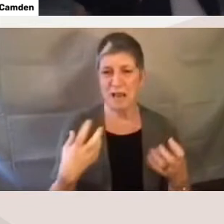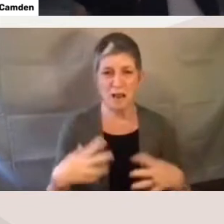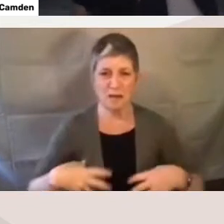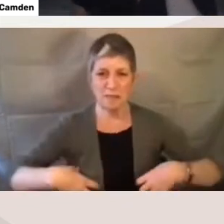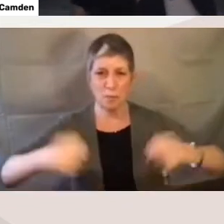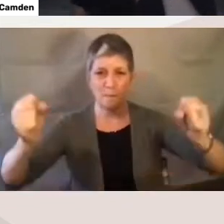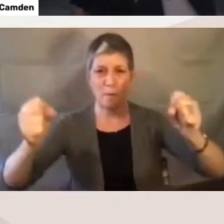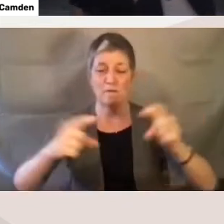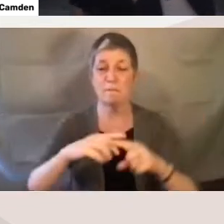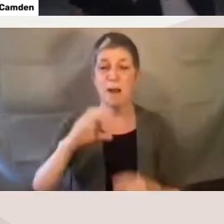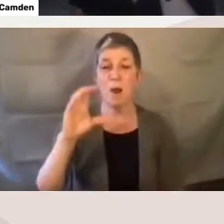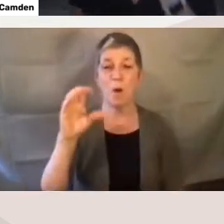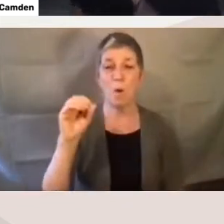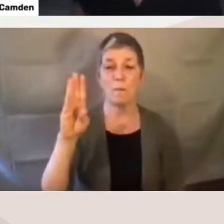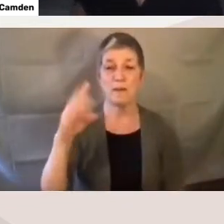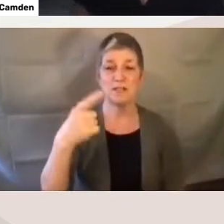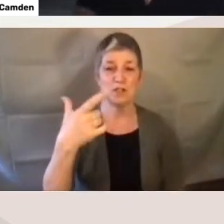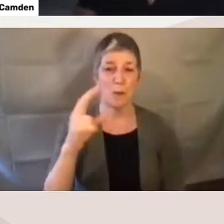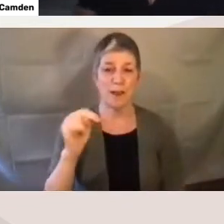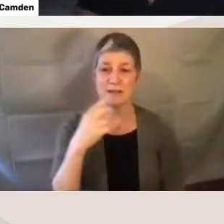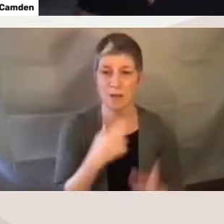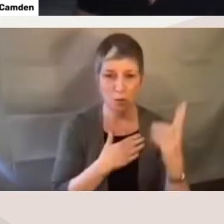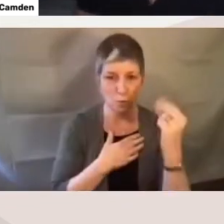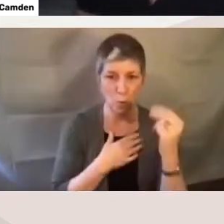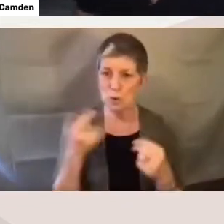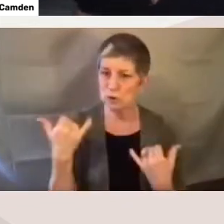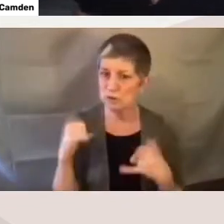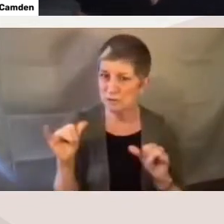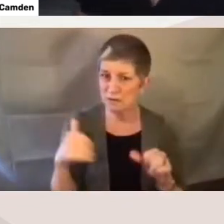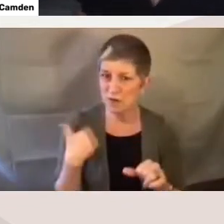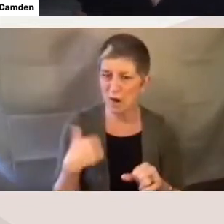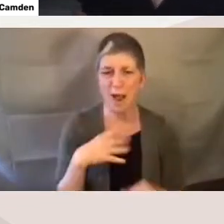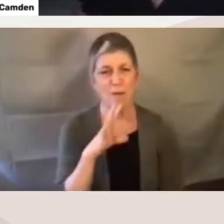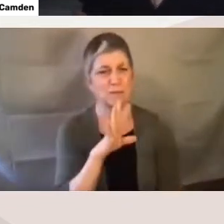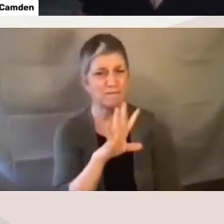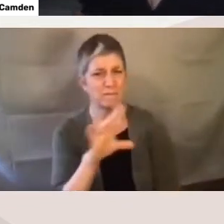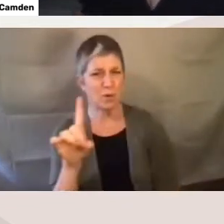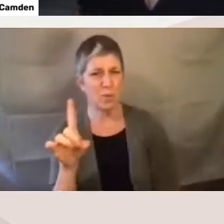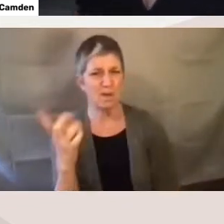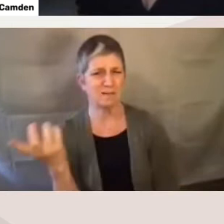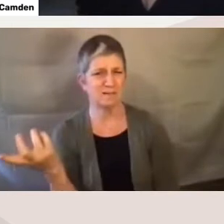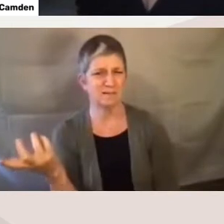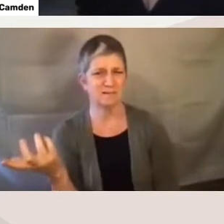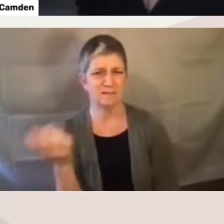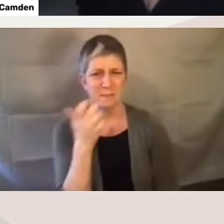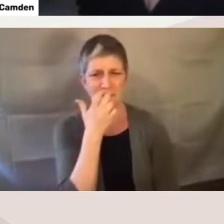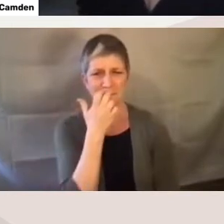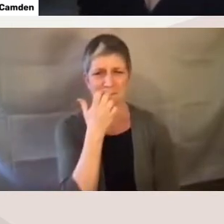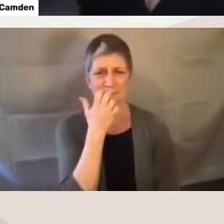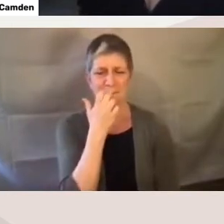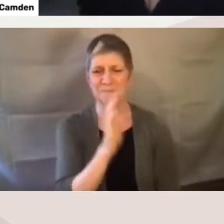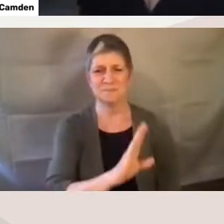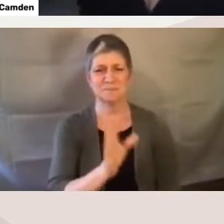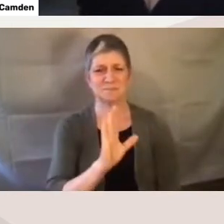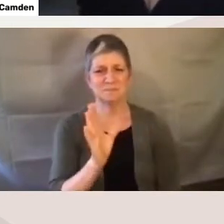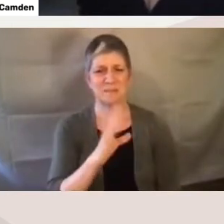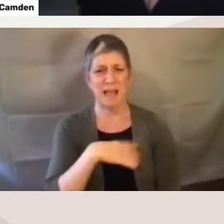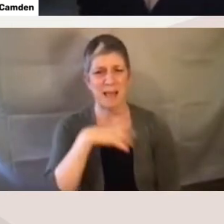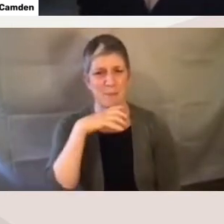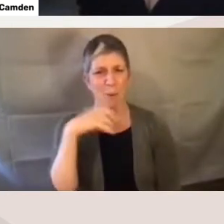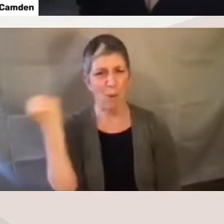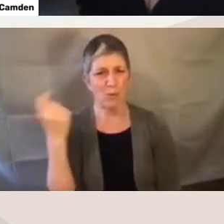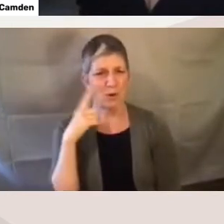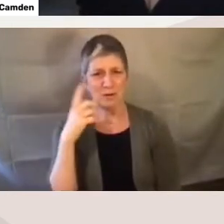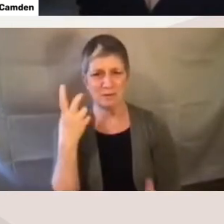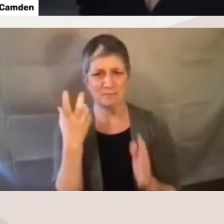my OBGYN did not want to get them removed. He's like, you're still young. I was 41. And I said, well, no, I'm older. I can